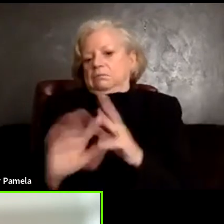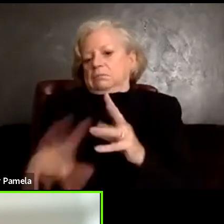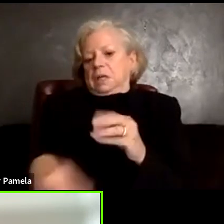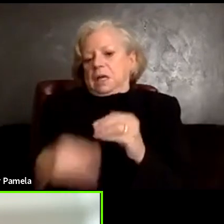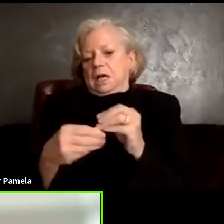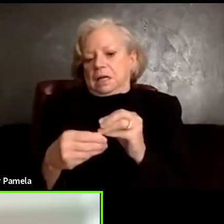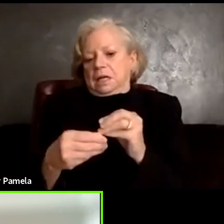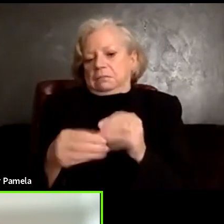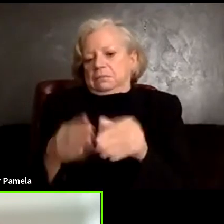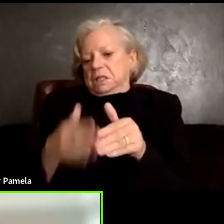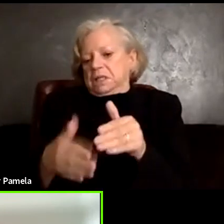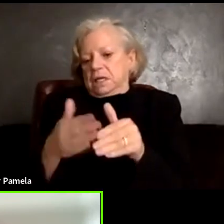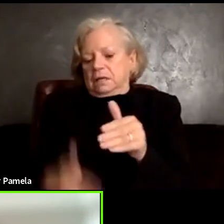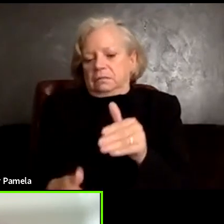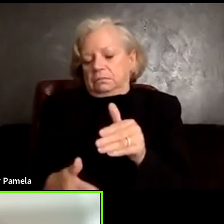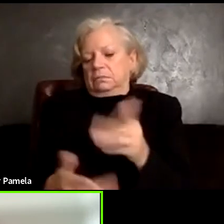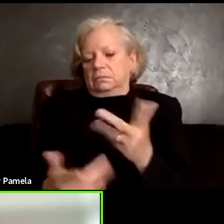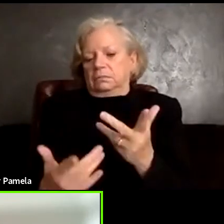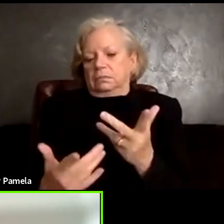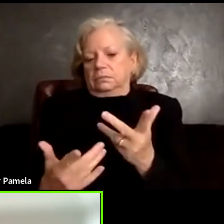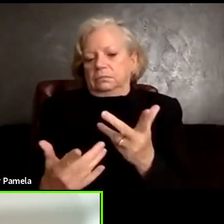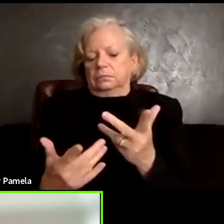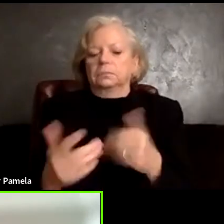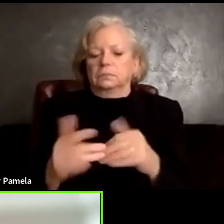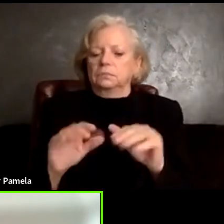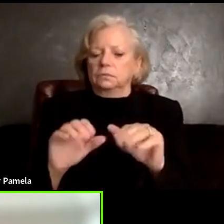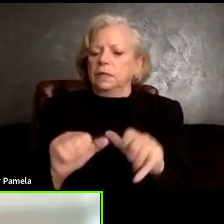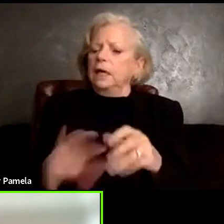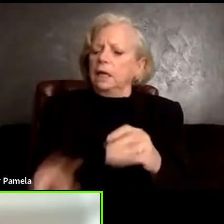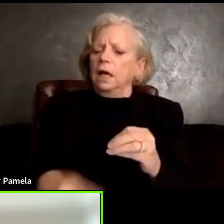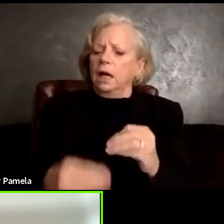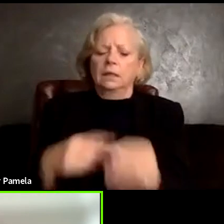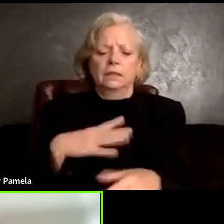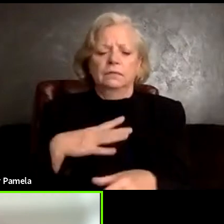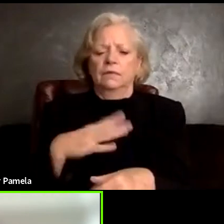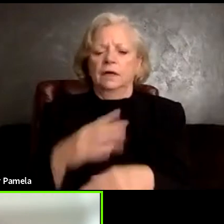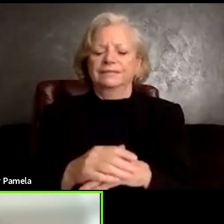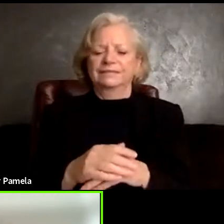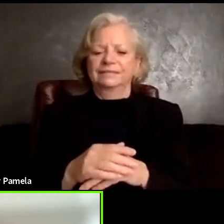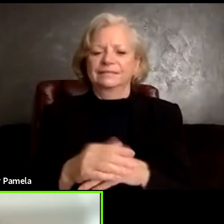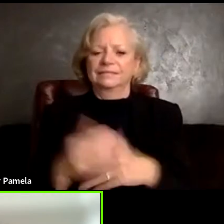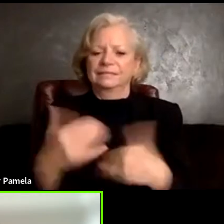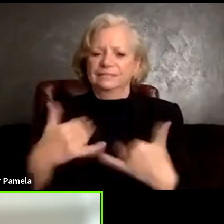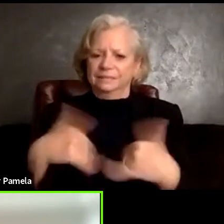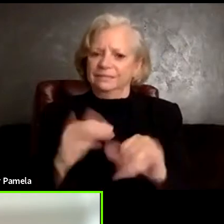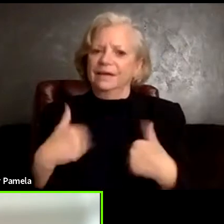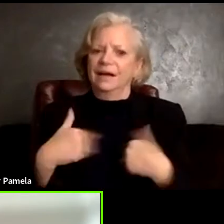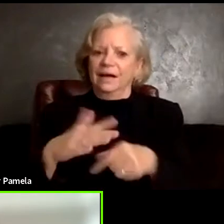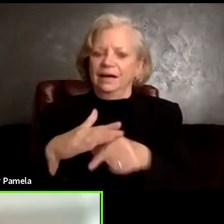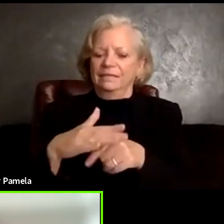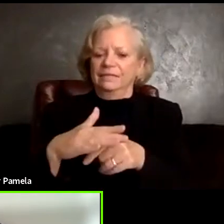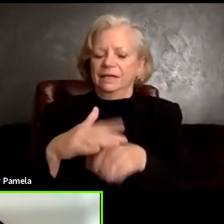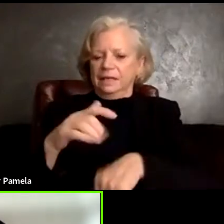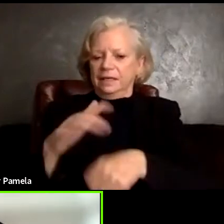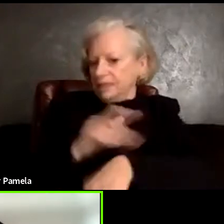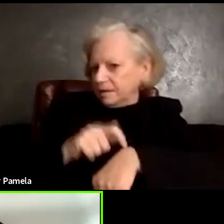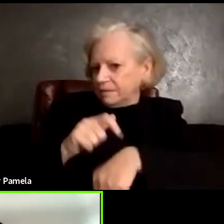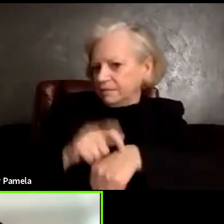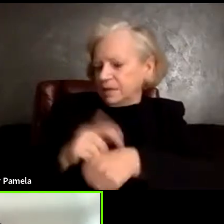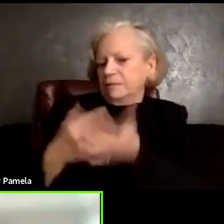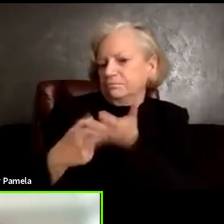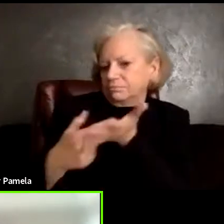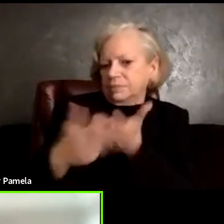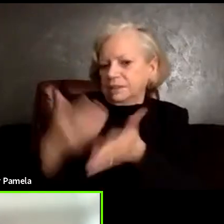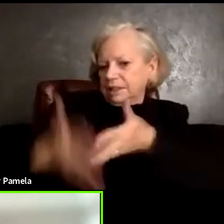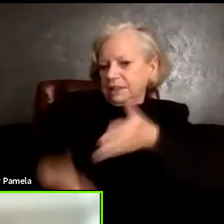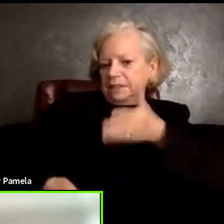so if that's all right, we will still have time for discussion towards the end if anything comes up. So